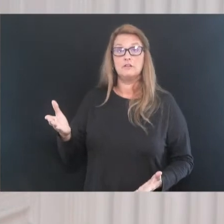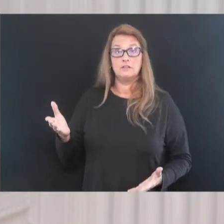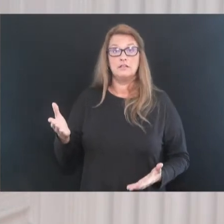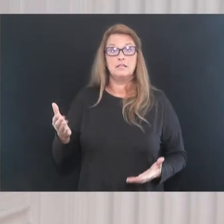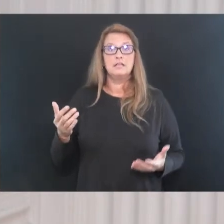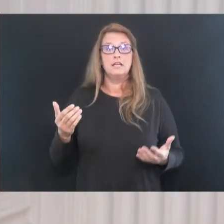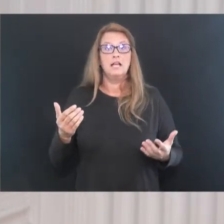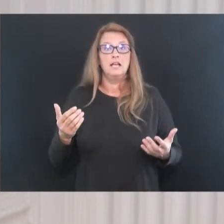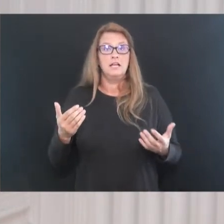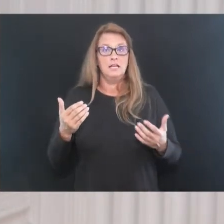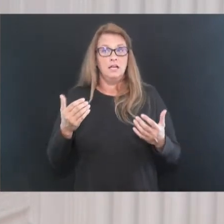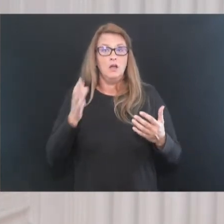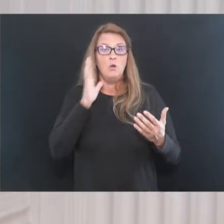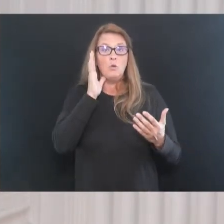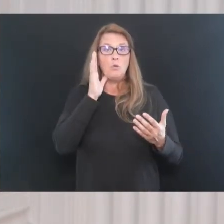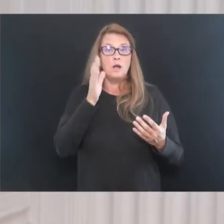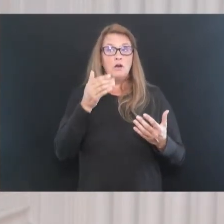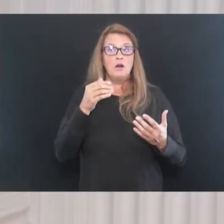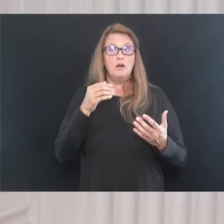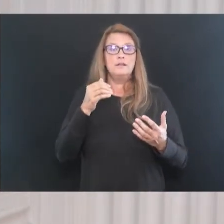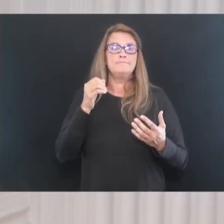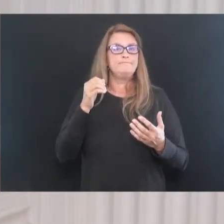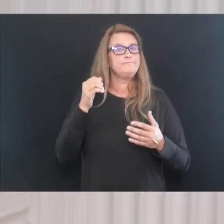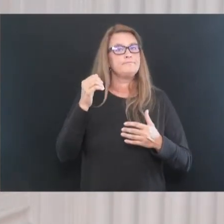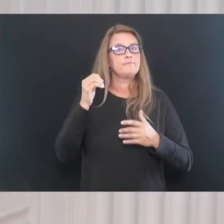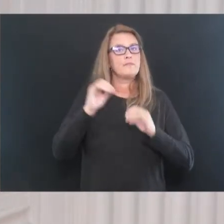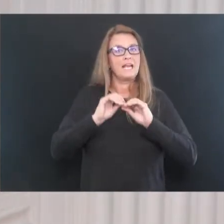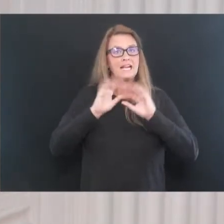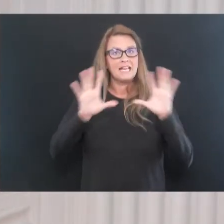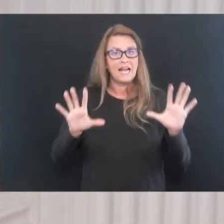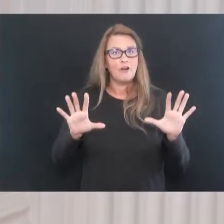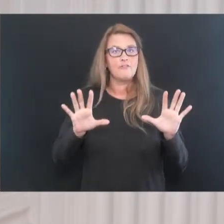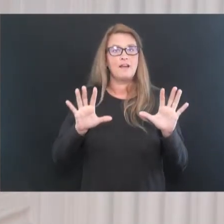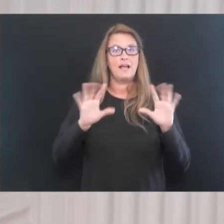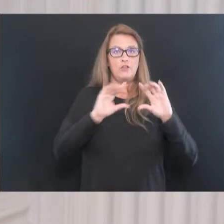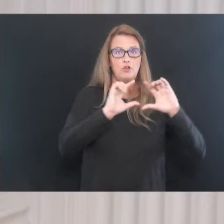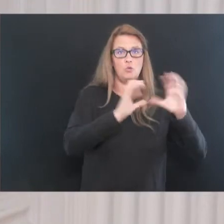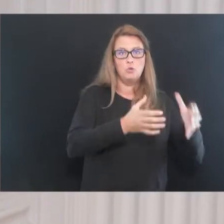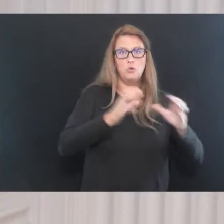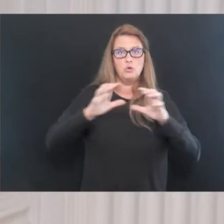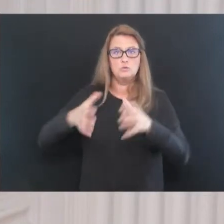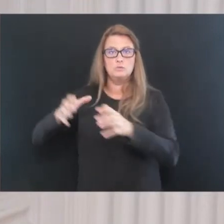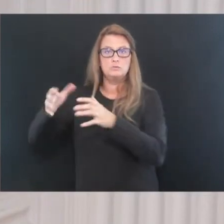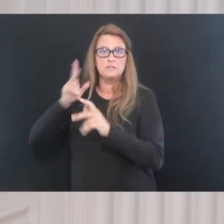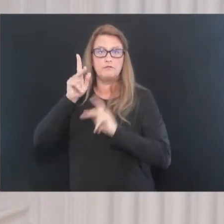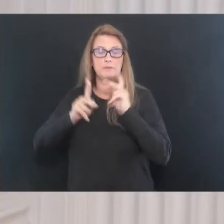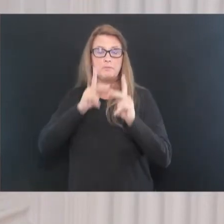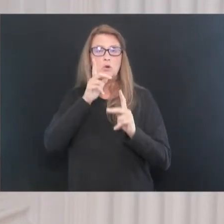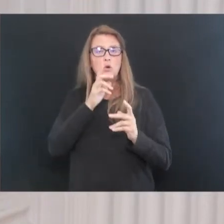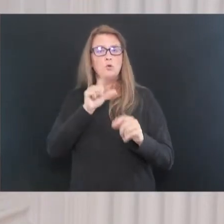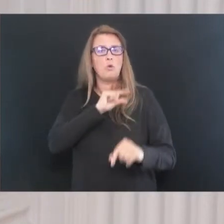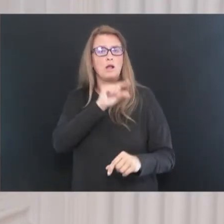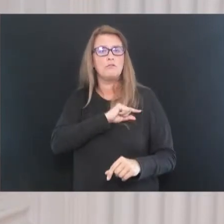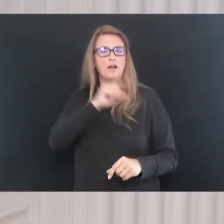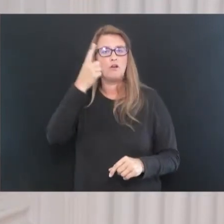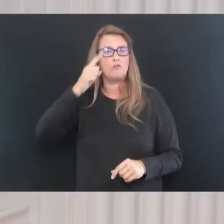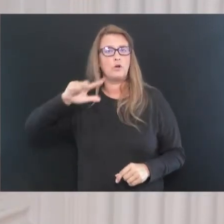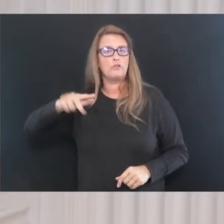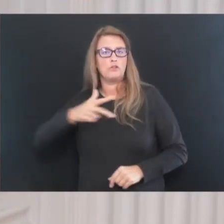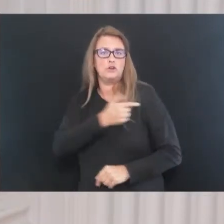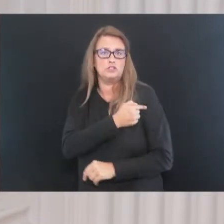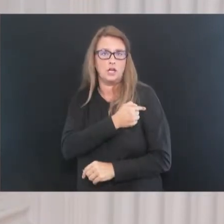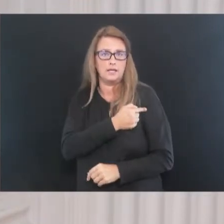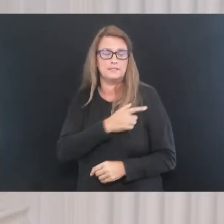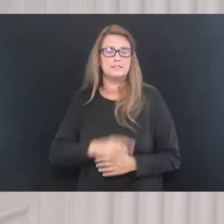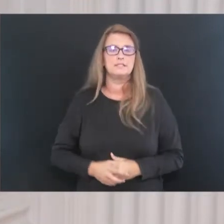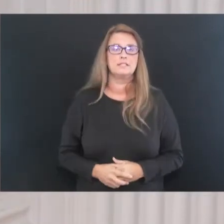have to vote next, and they will clarify those groups of people. But enhancing our ability to look at antibodies in